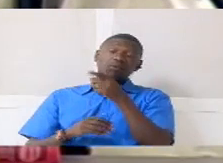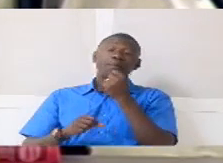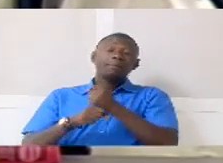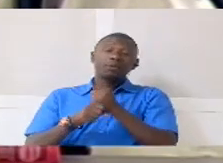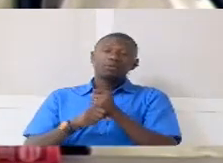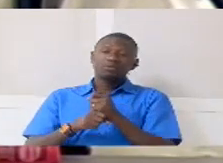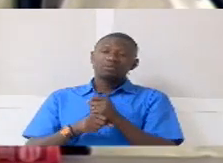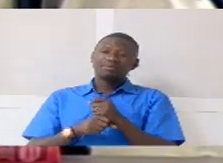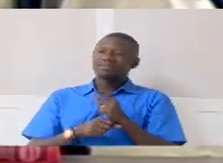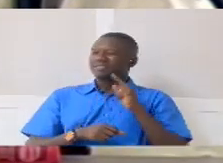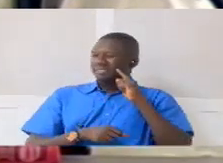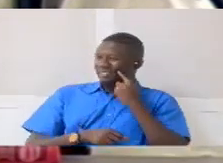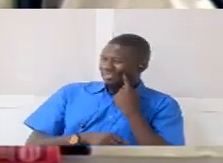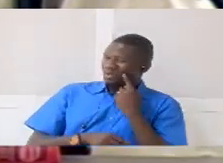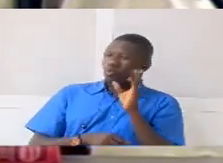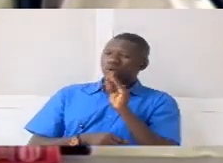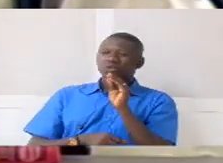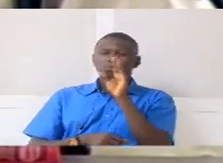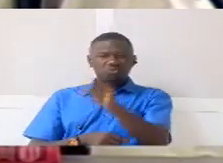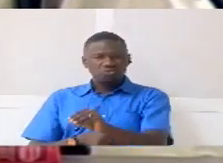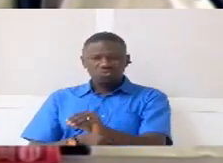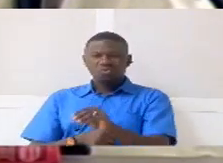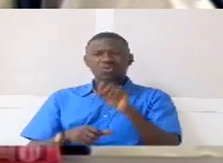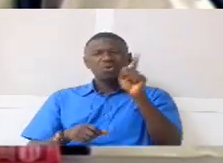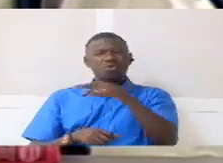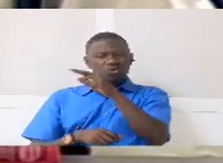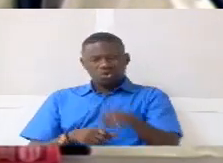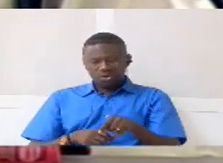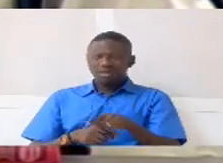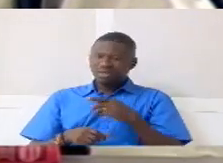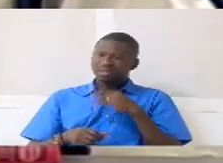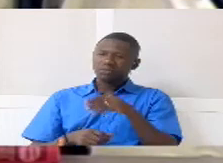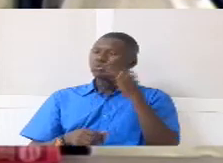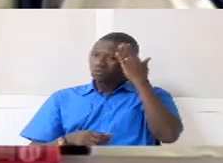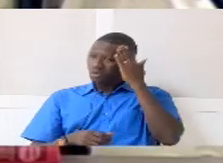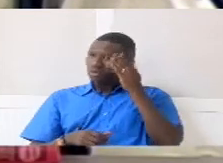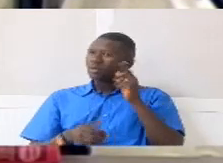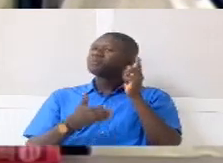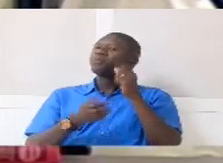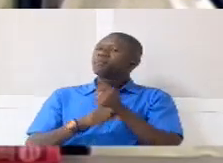regretful of what you have committed, and also it should be done in a humane way.